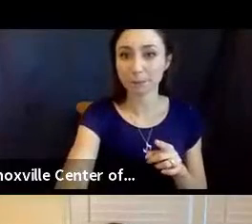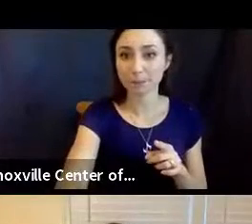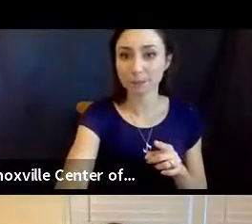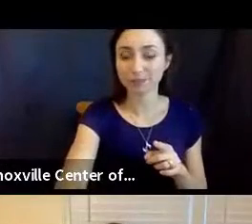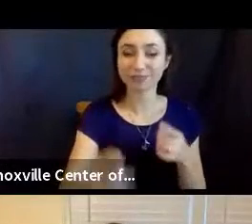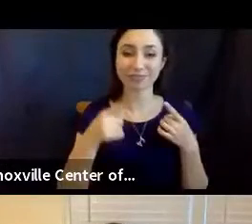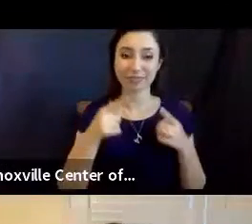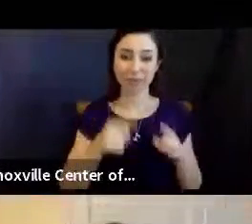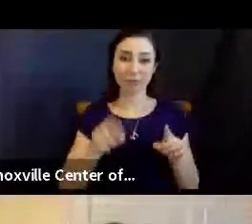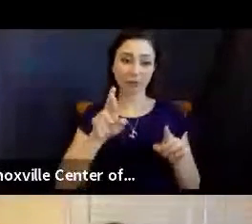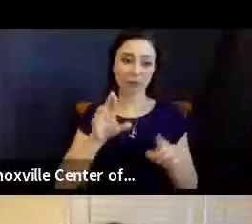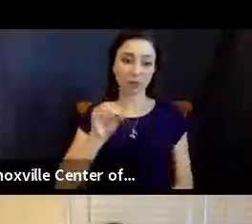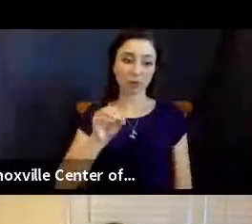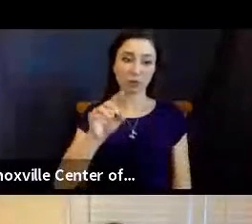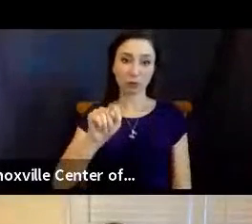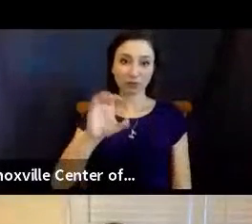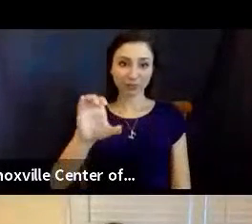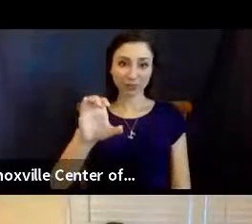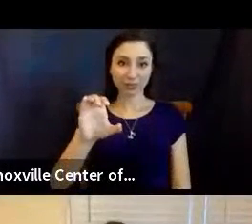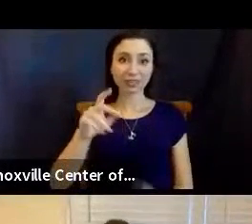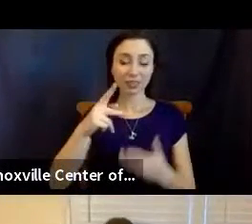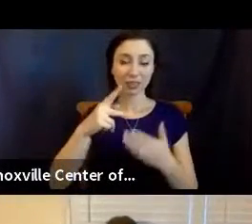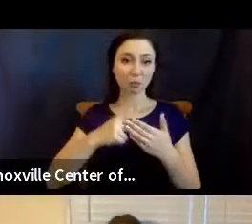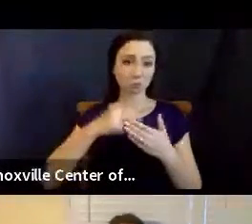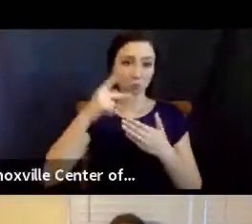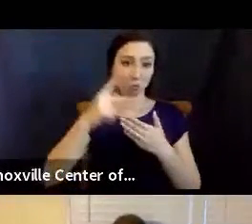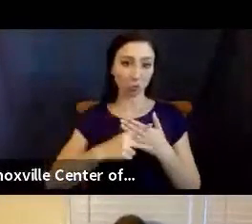ROTC programs and resulted from